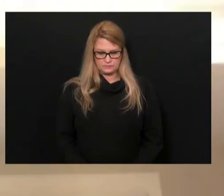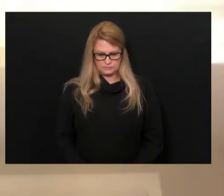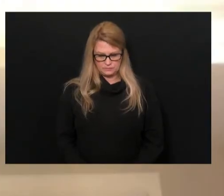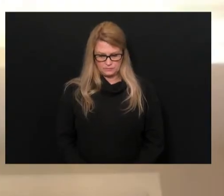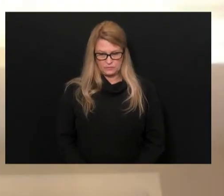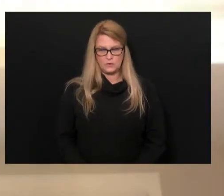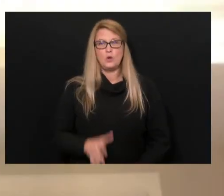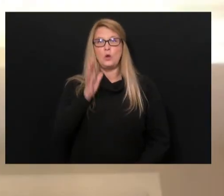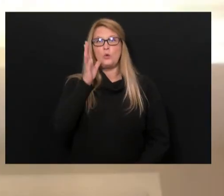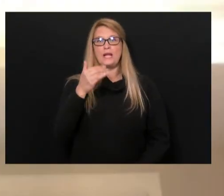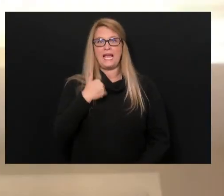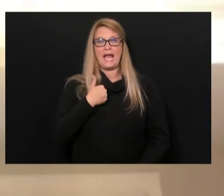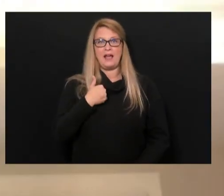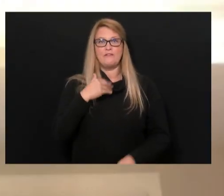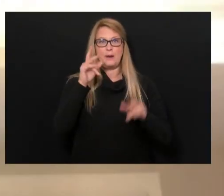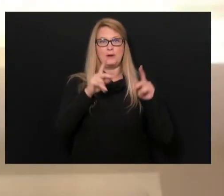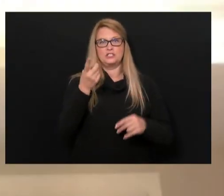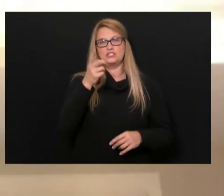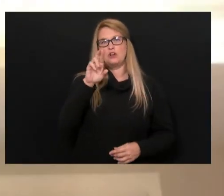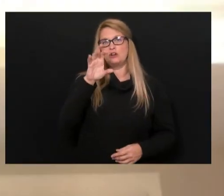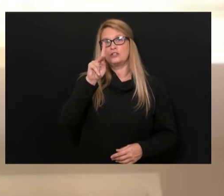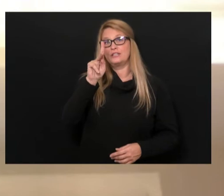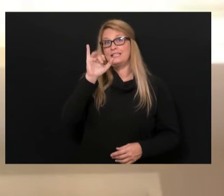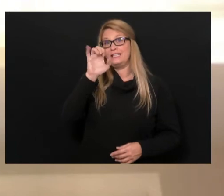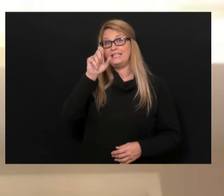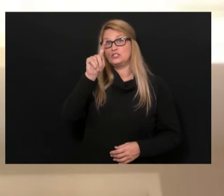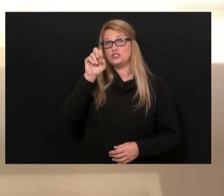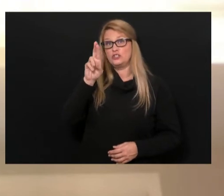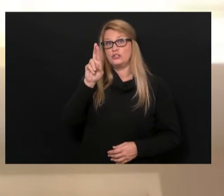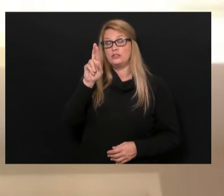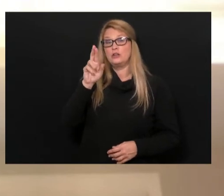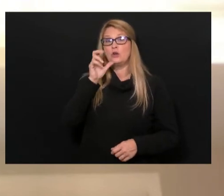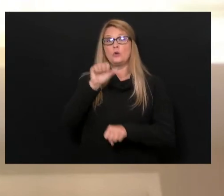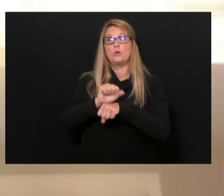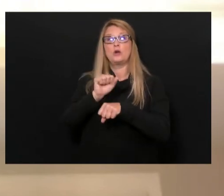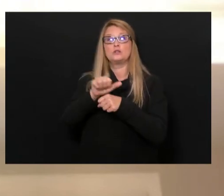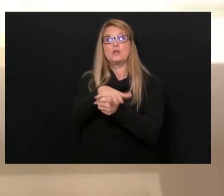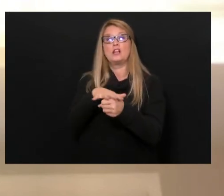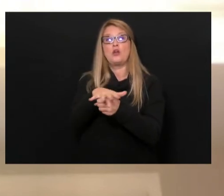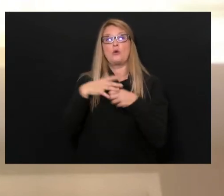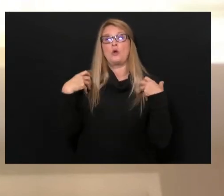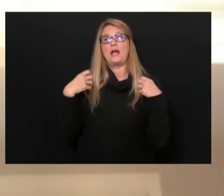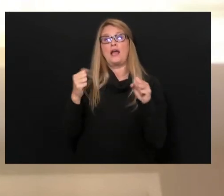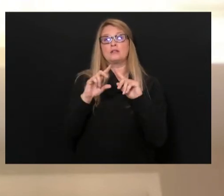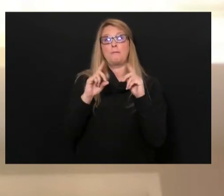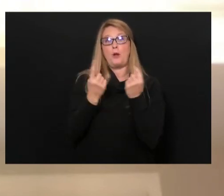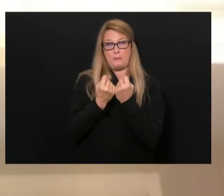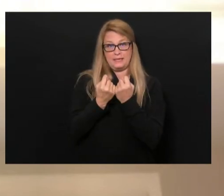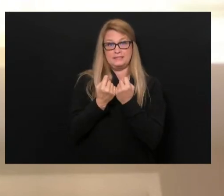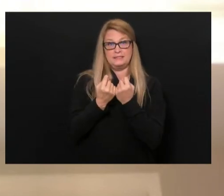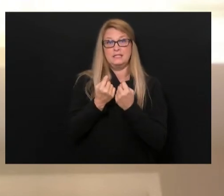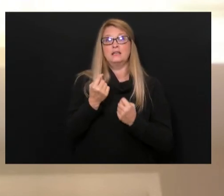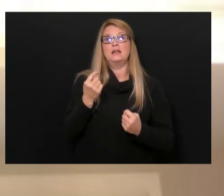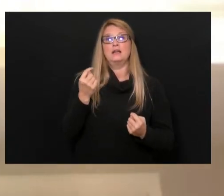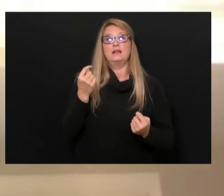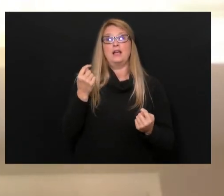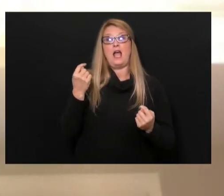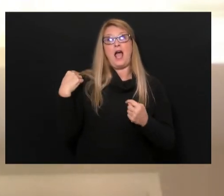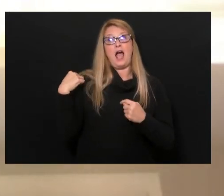GIADF, Dr. Keister, who works with the local health departments. And what you'll see until